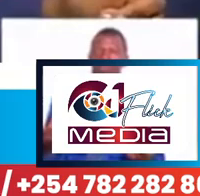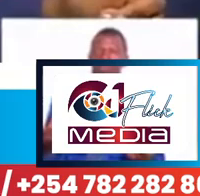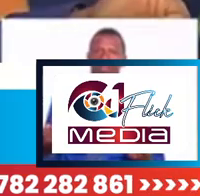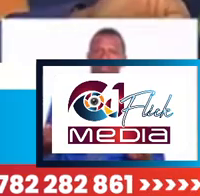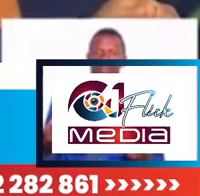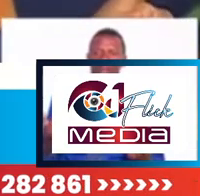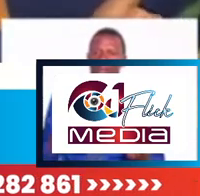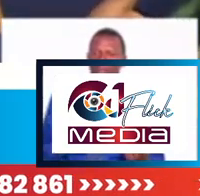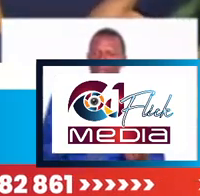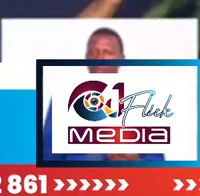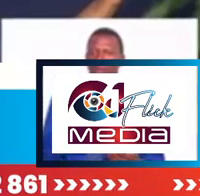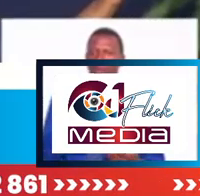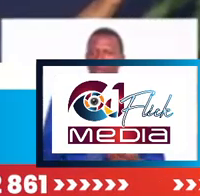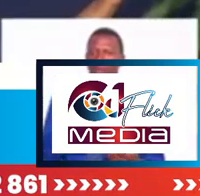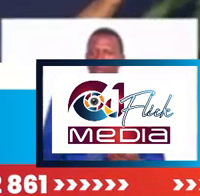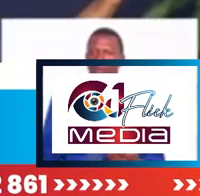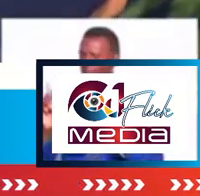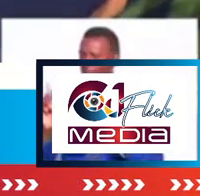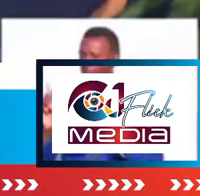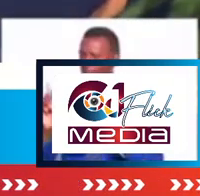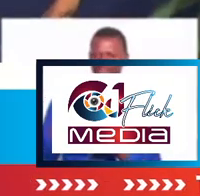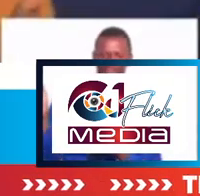I don't want him to pray.